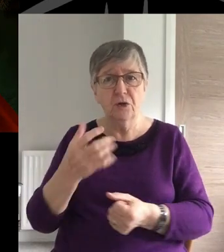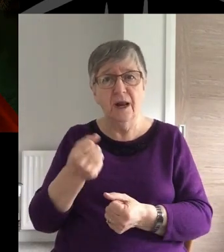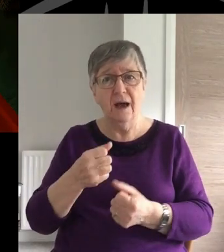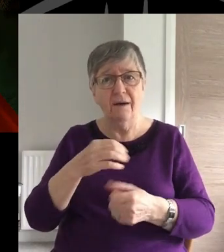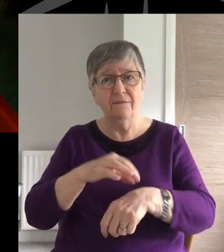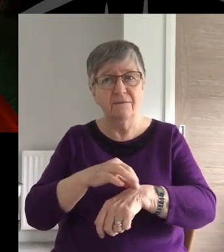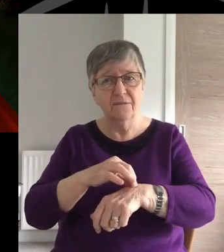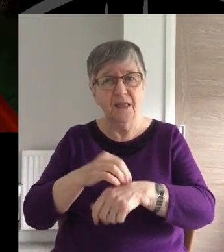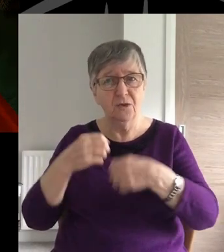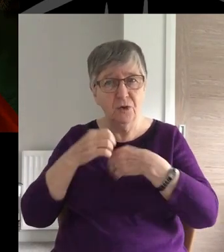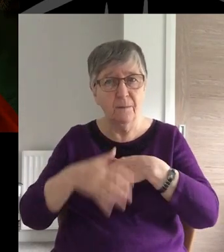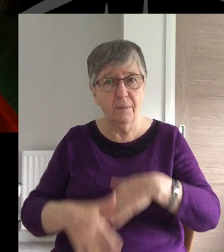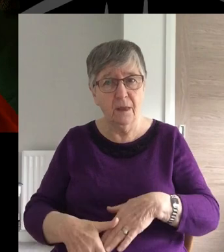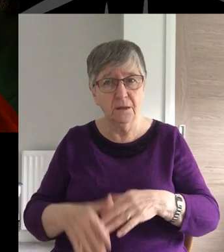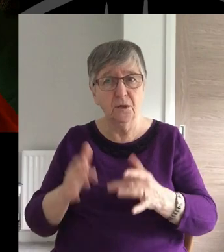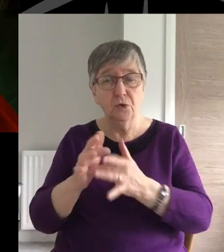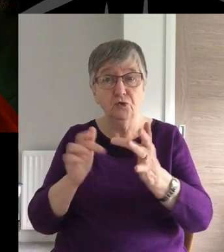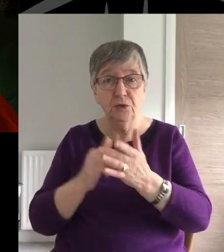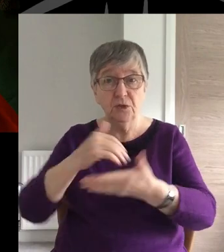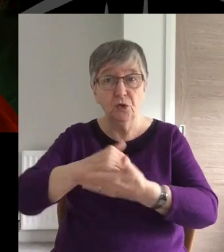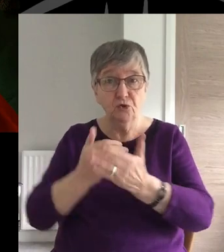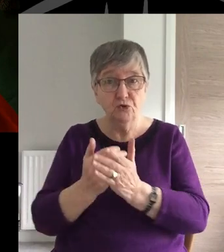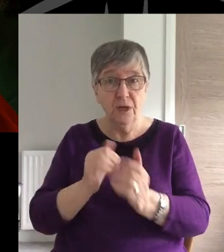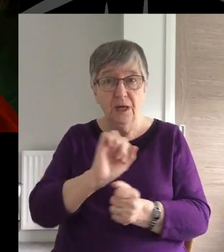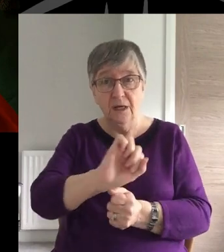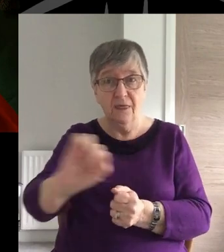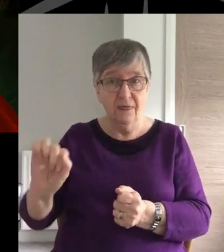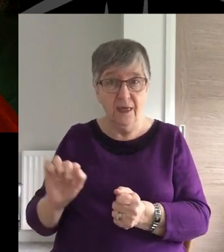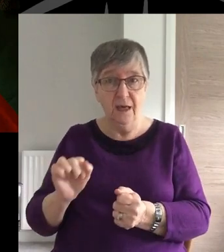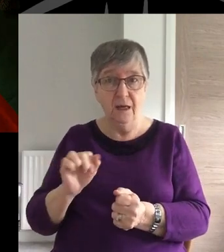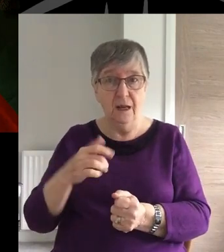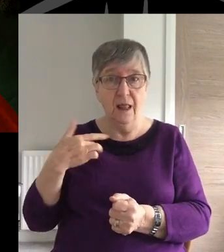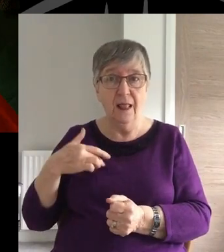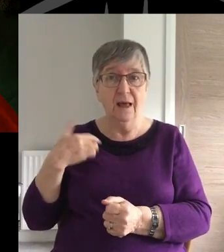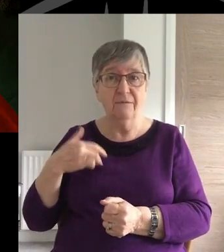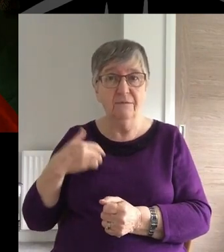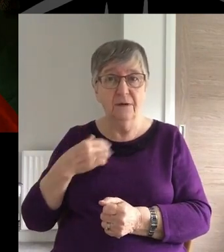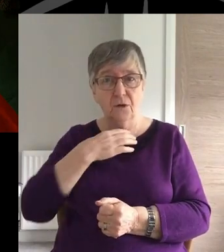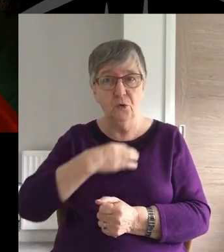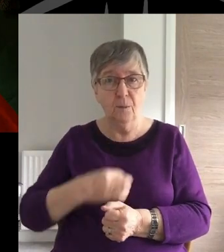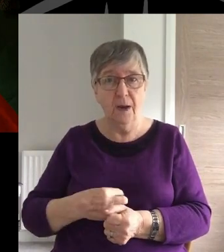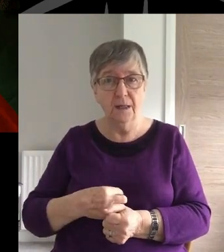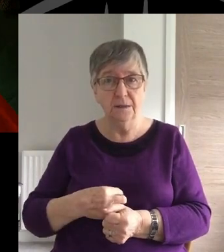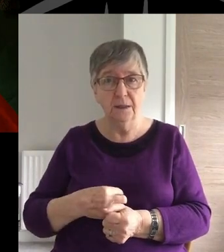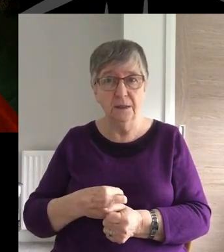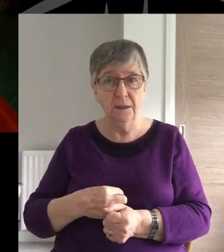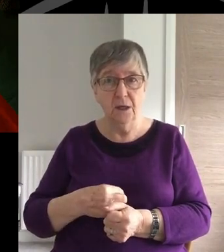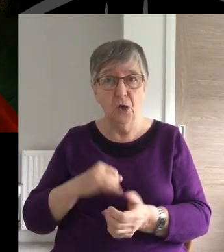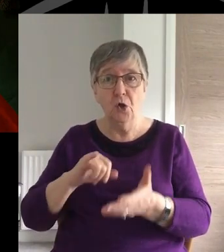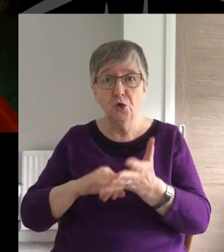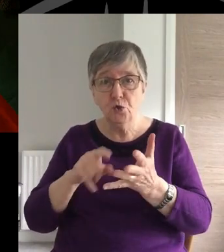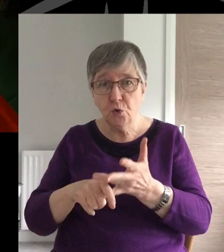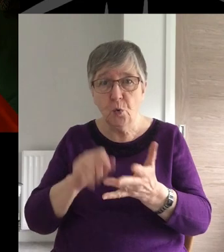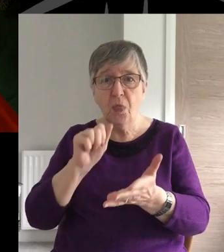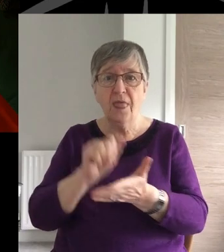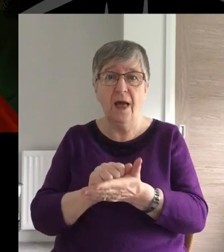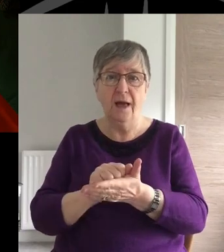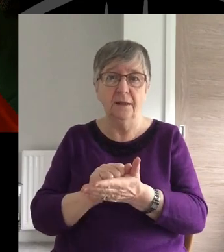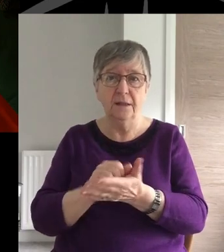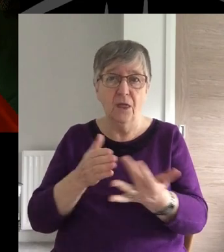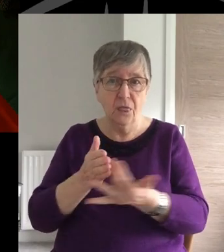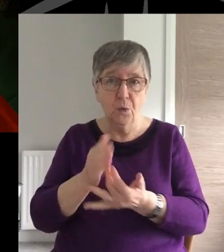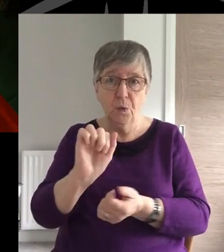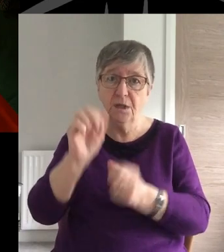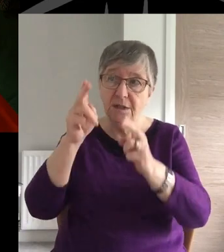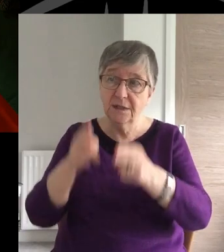and blood, Jesus too shared in their humanity, so that by his death